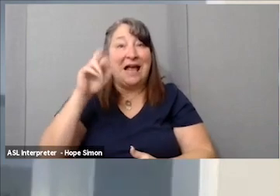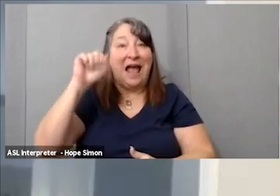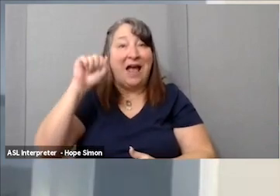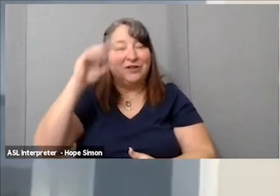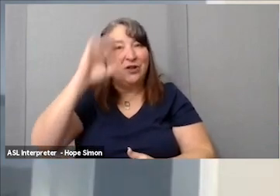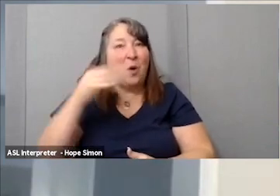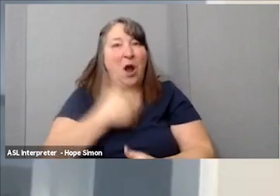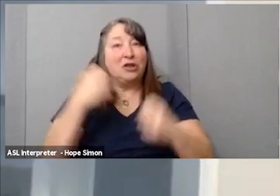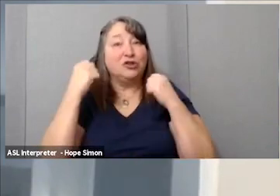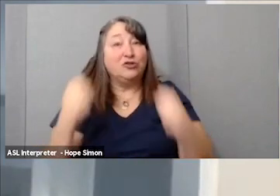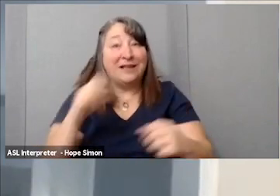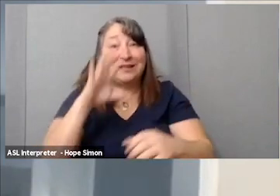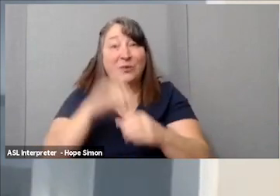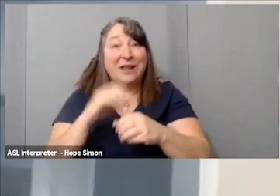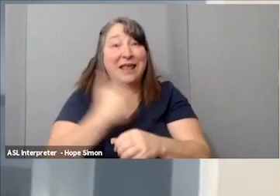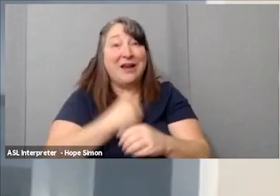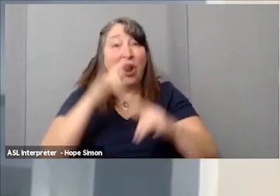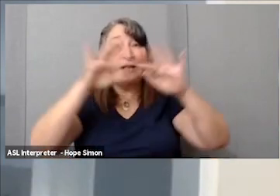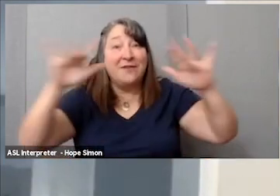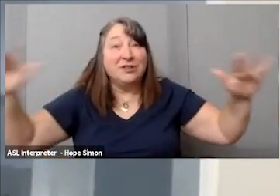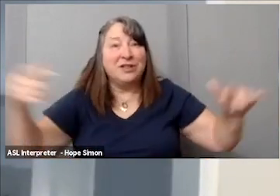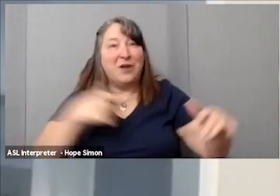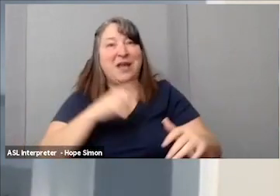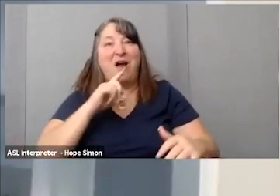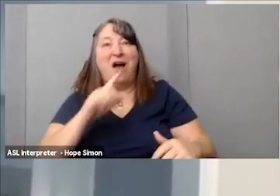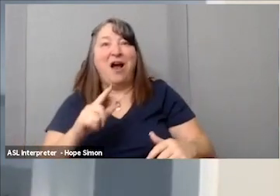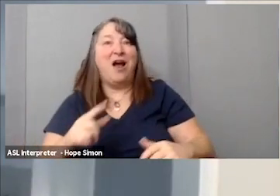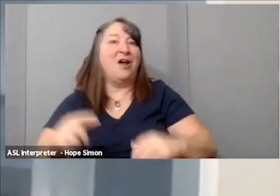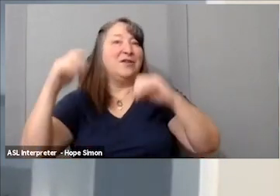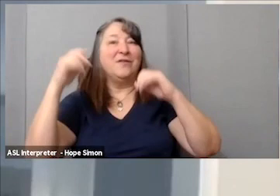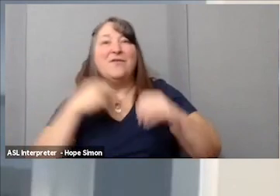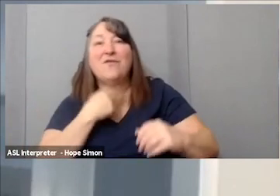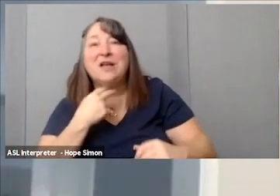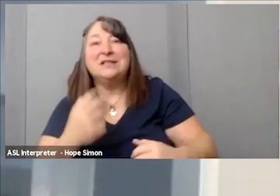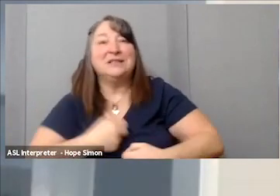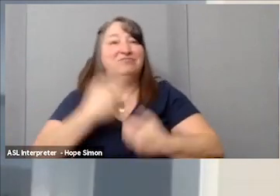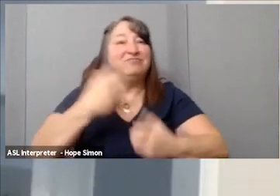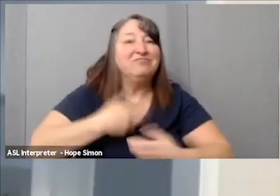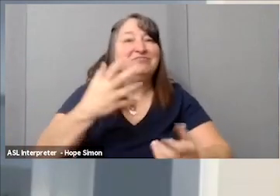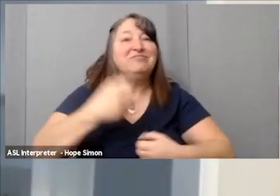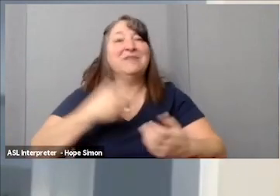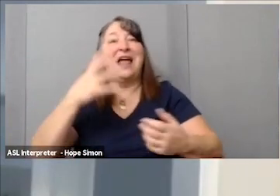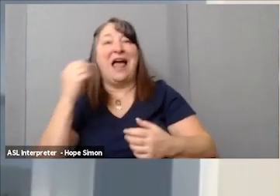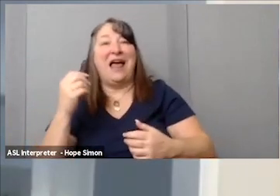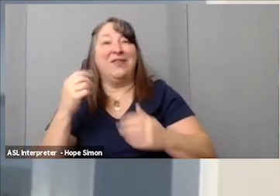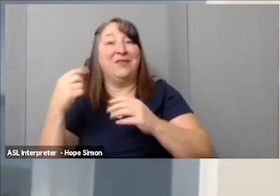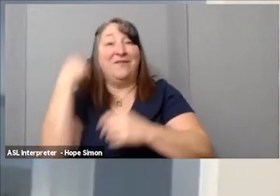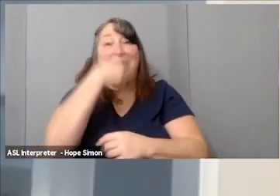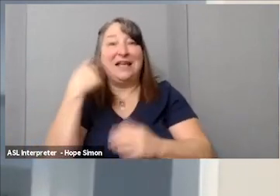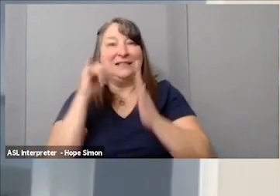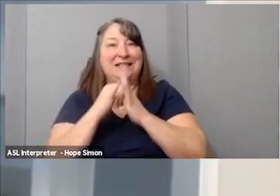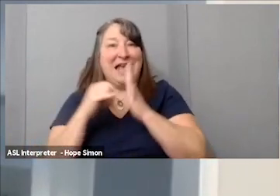after all, we are the faces and the voices that entertain and inform America and actually the world. SAG-AFTRA strives